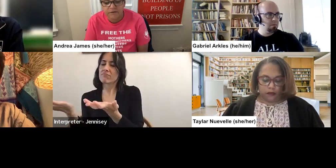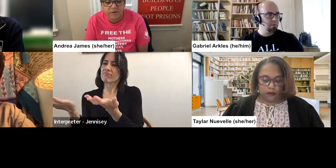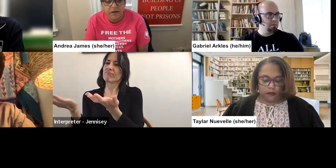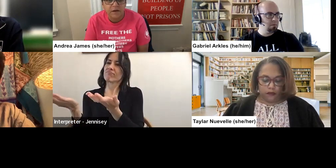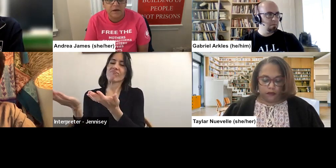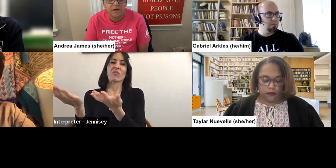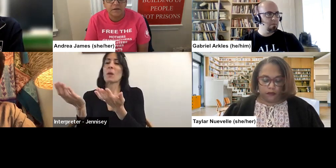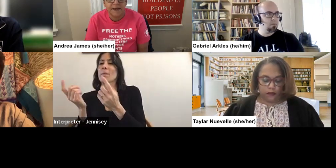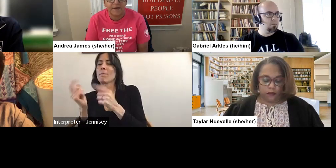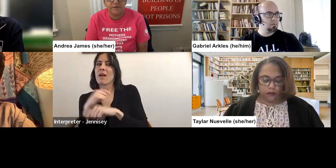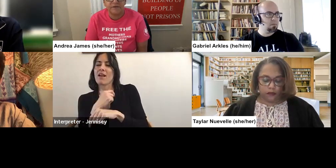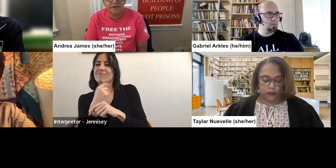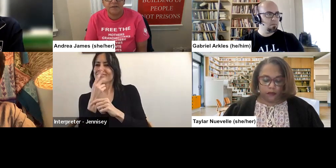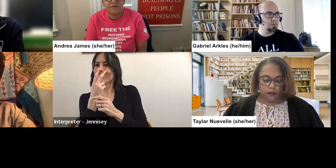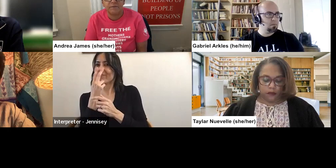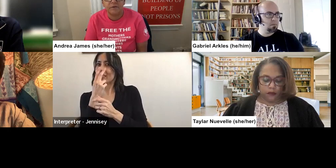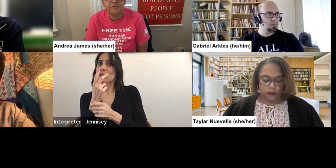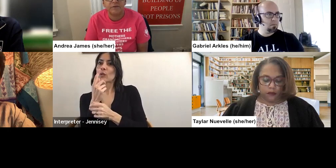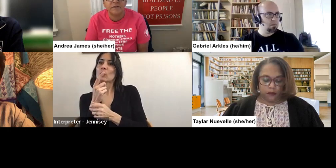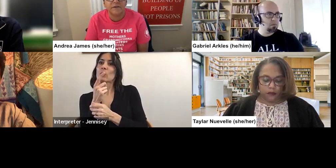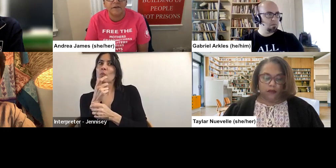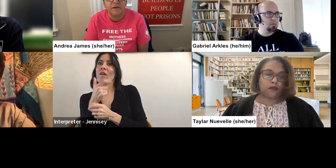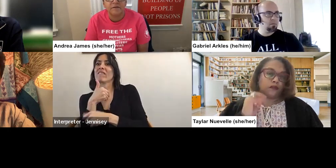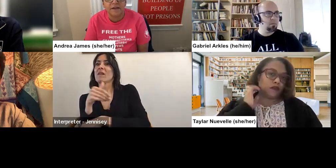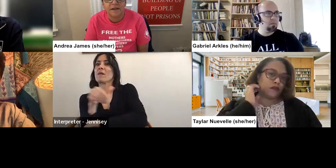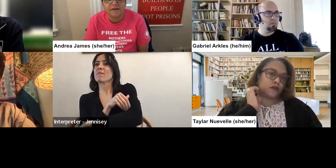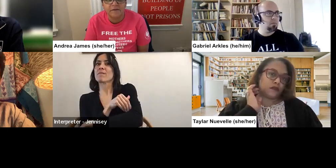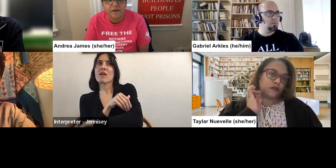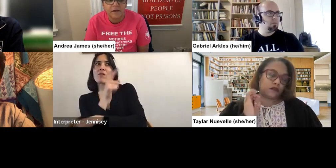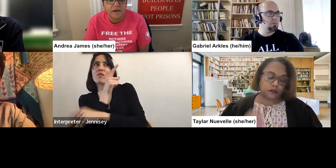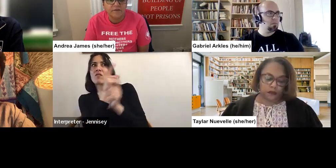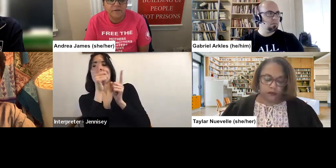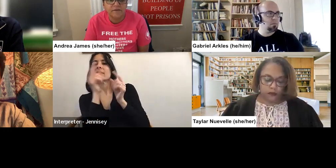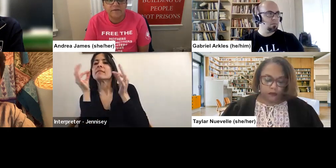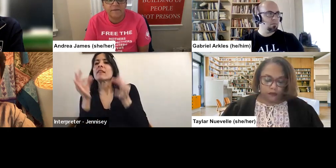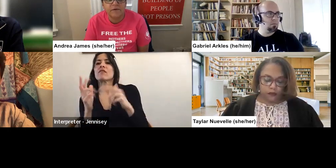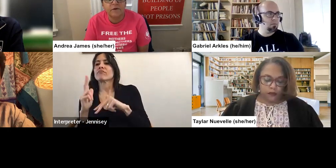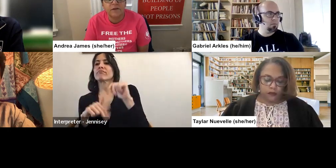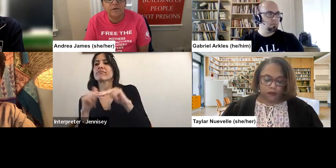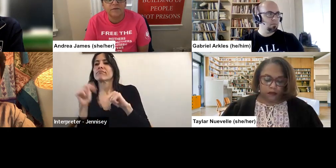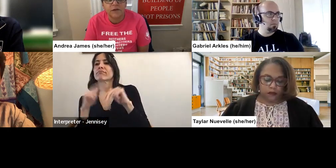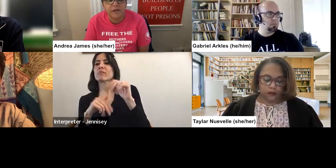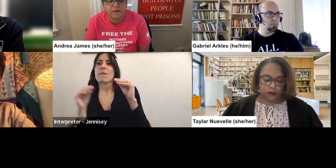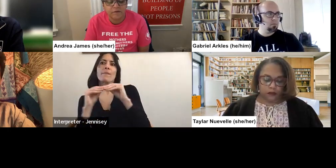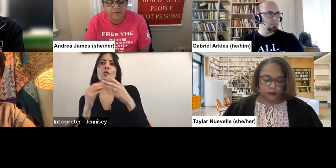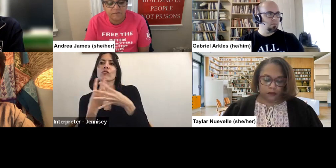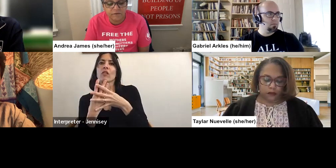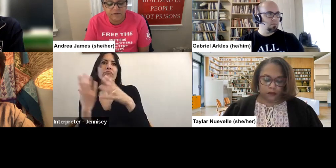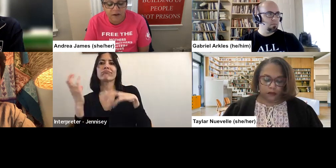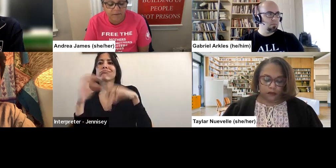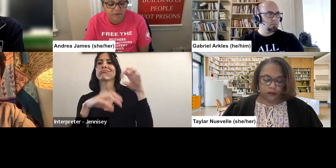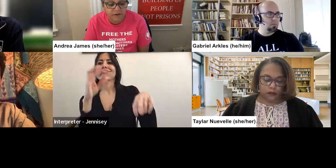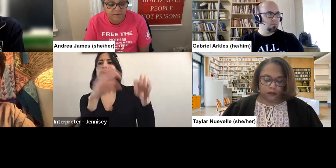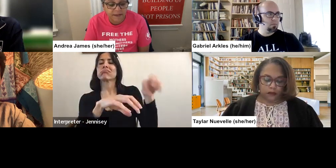this country, the powers decided to build a prison every 10 days. And so this is some of the work that we're doing